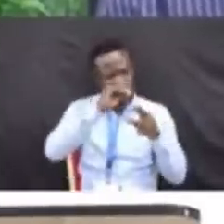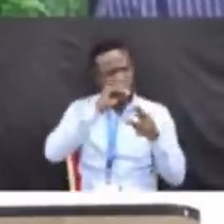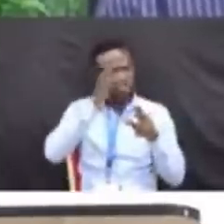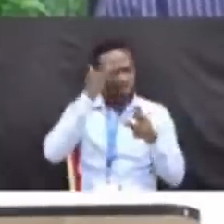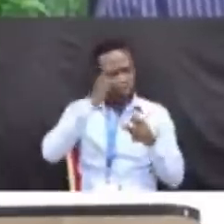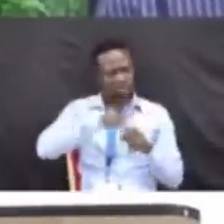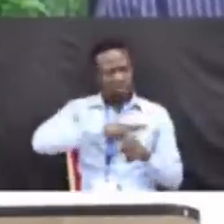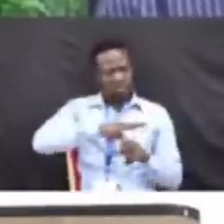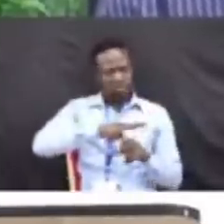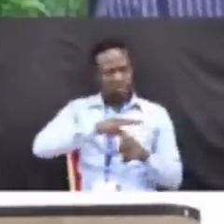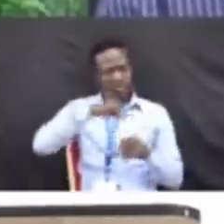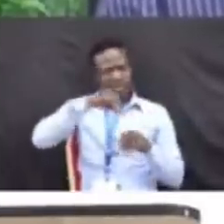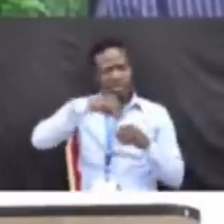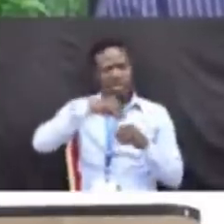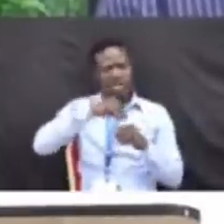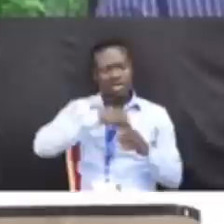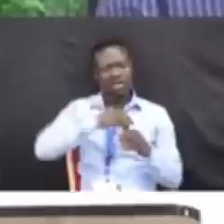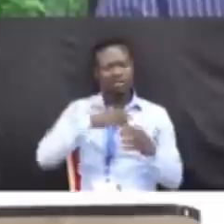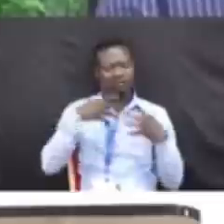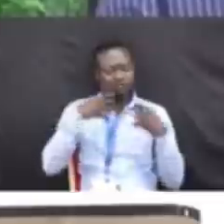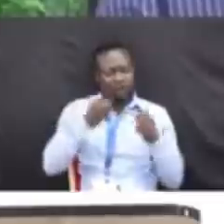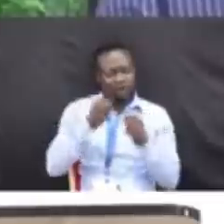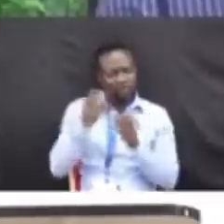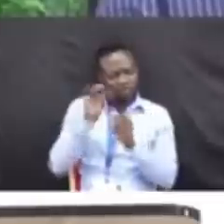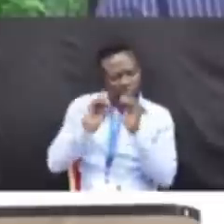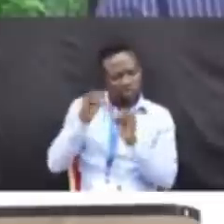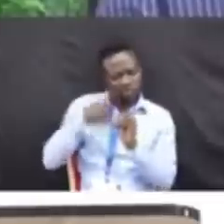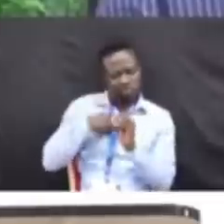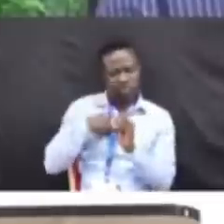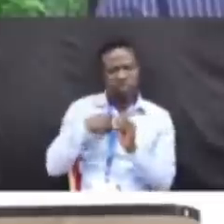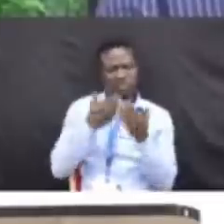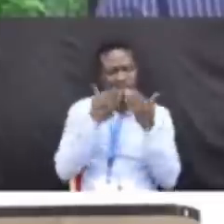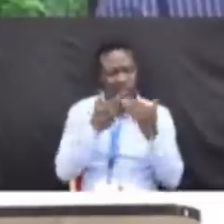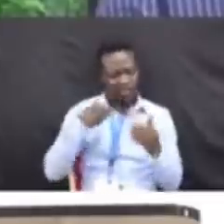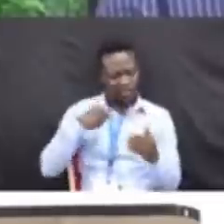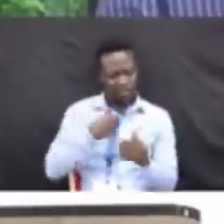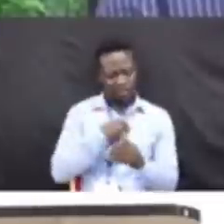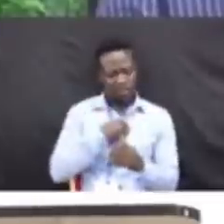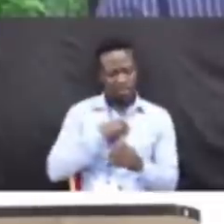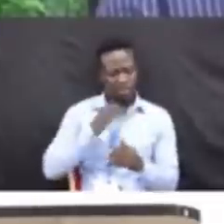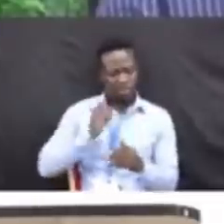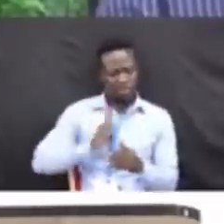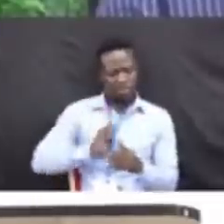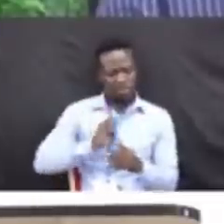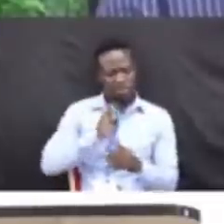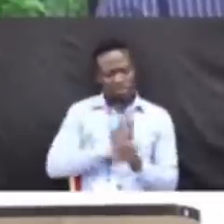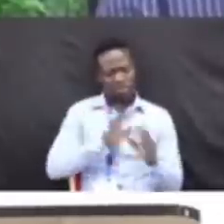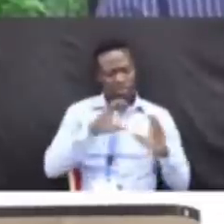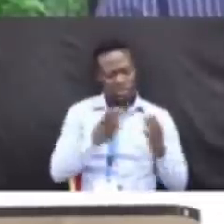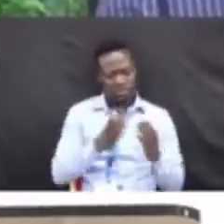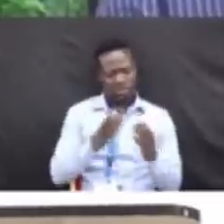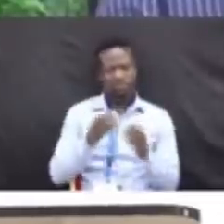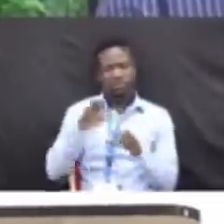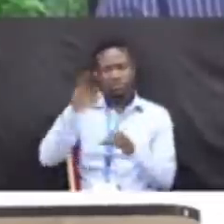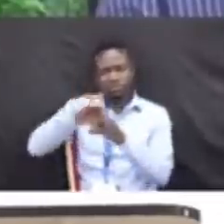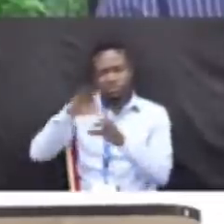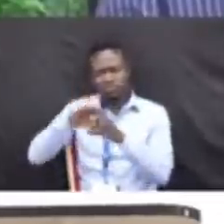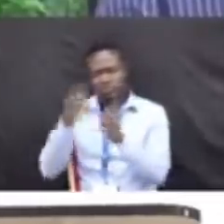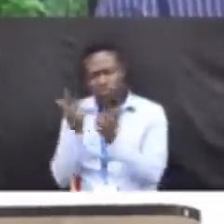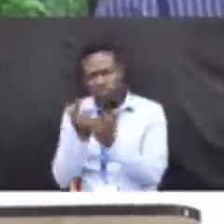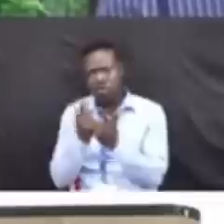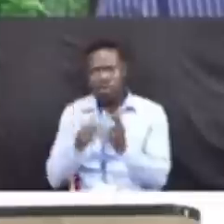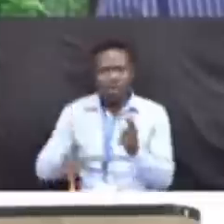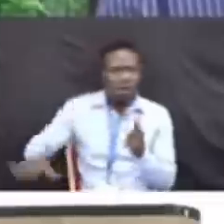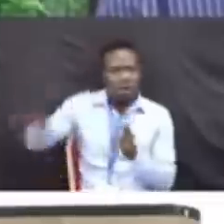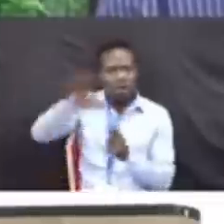me. I thank members of the Executive Council, the Electoral College, and the General Council for accepting